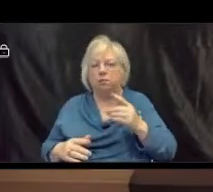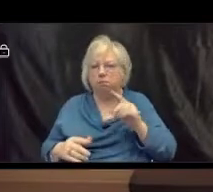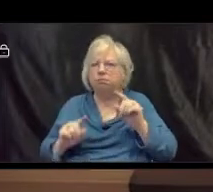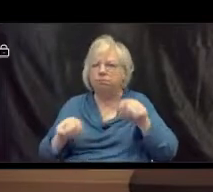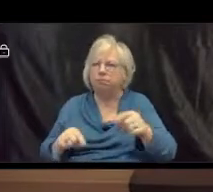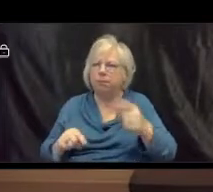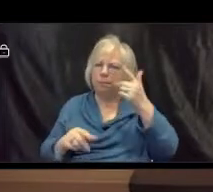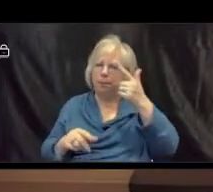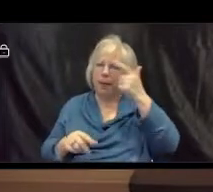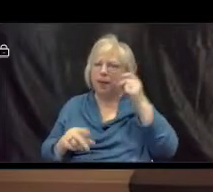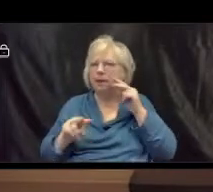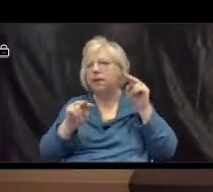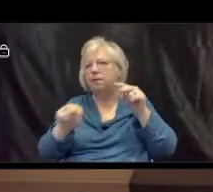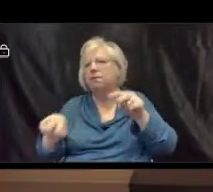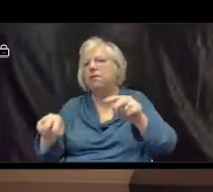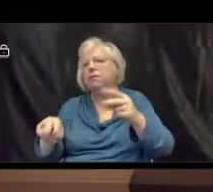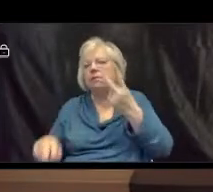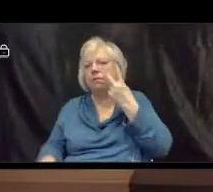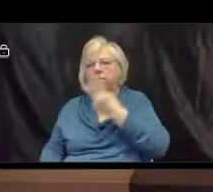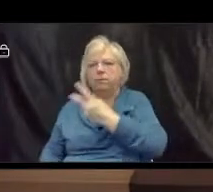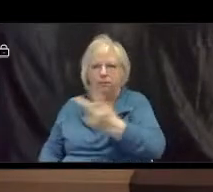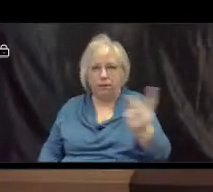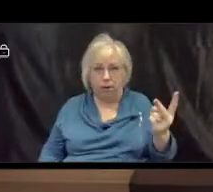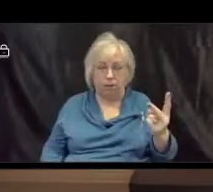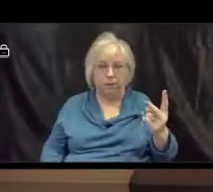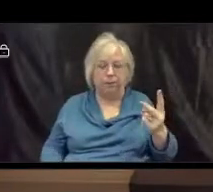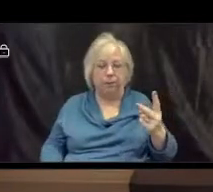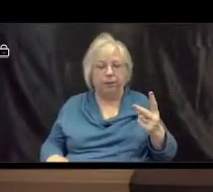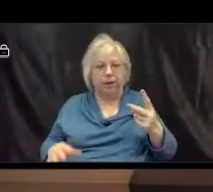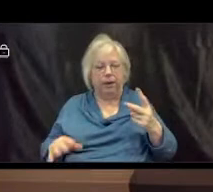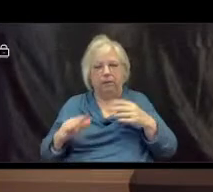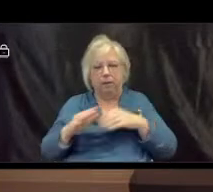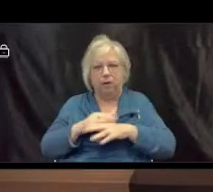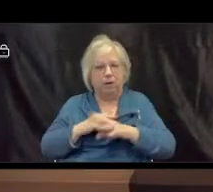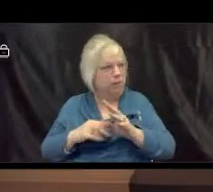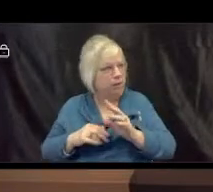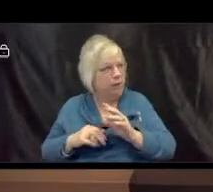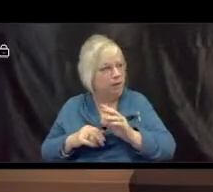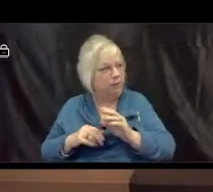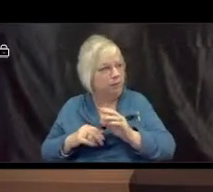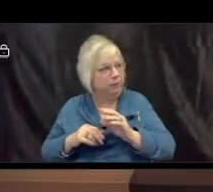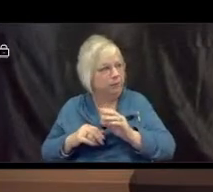the view. And if you come in with a multi-story bomb,